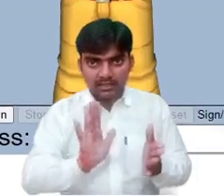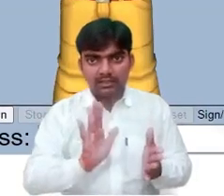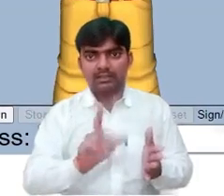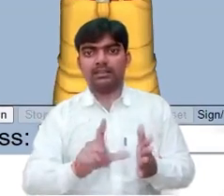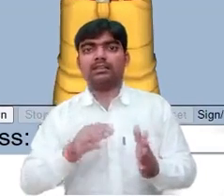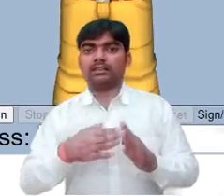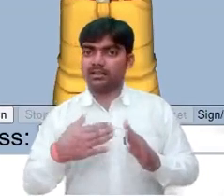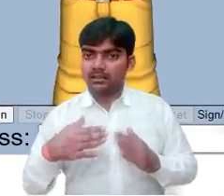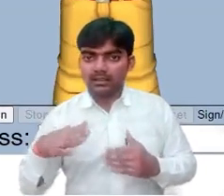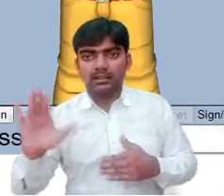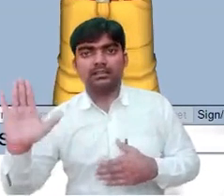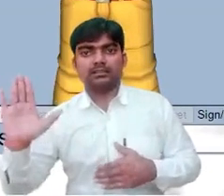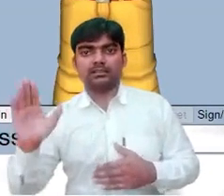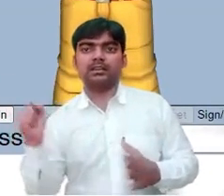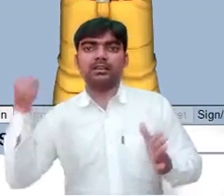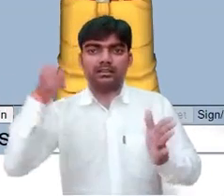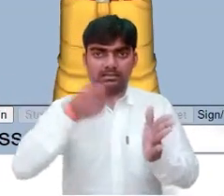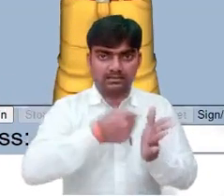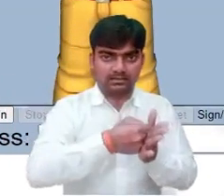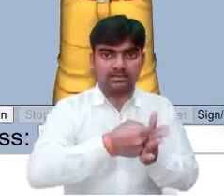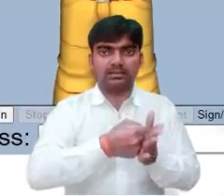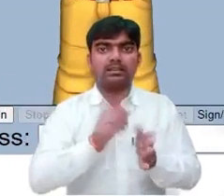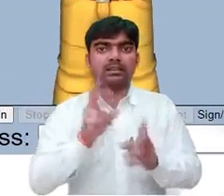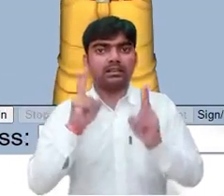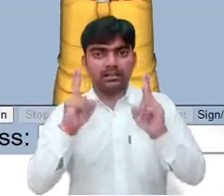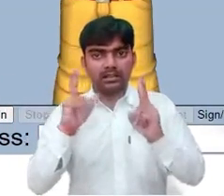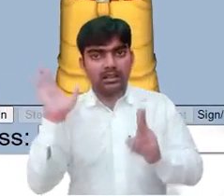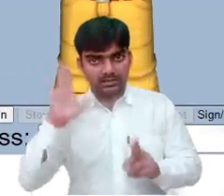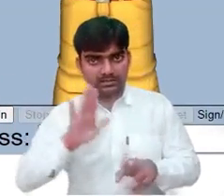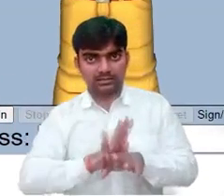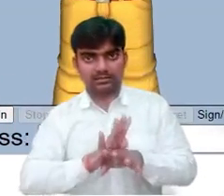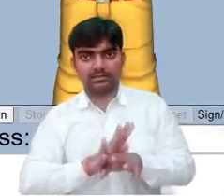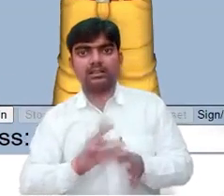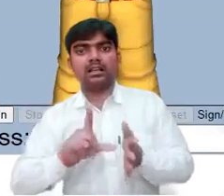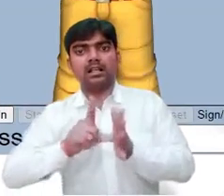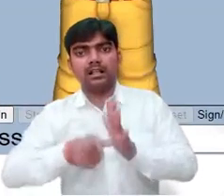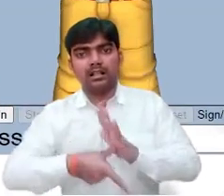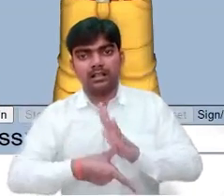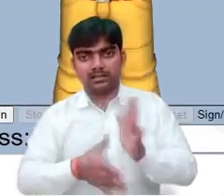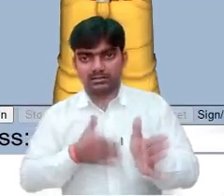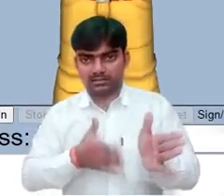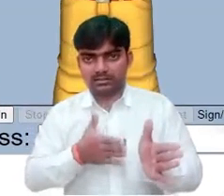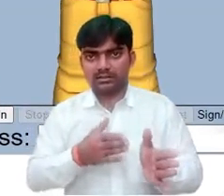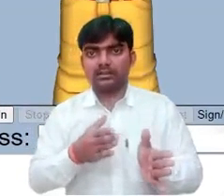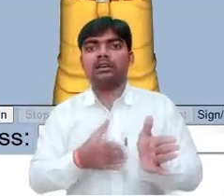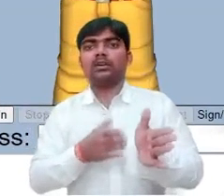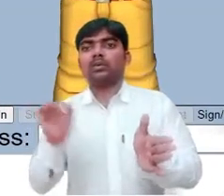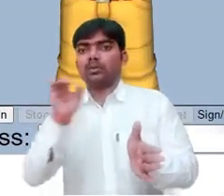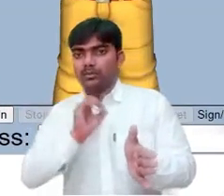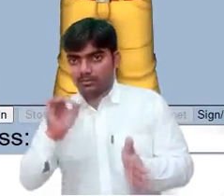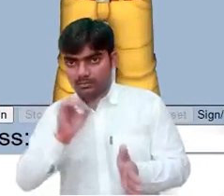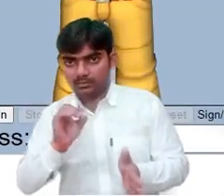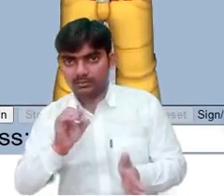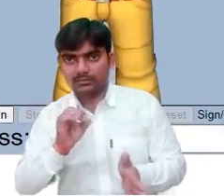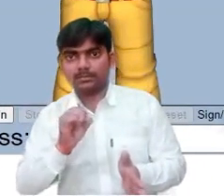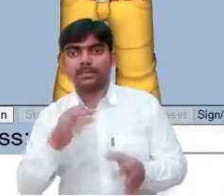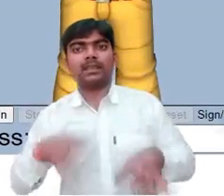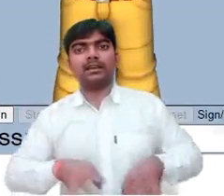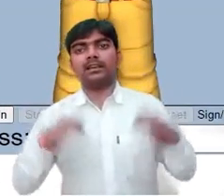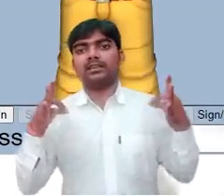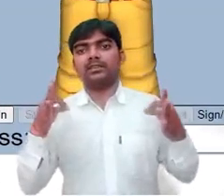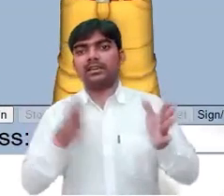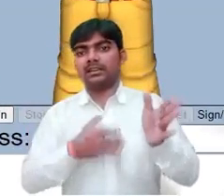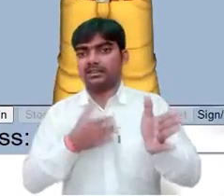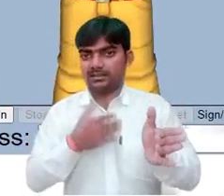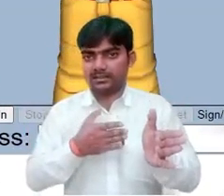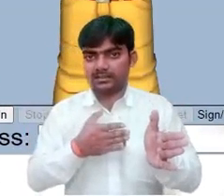train, and train cancel. Let us try one dynamic announcement. Let us take the category arriving. So we are